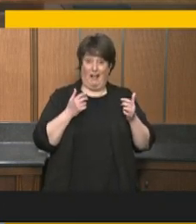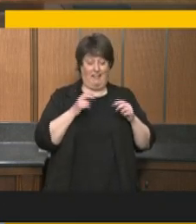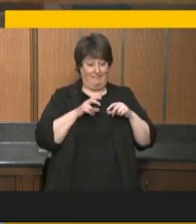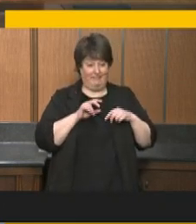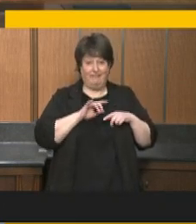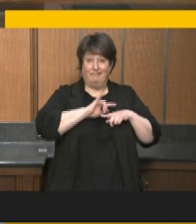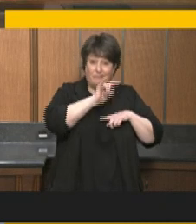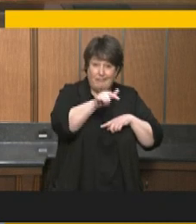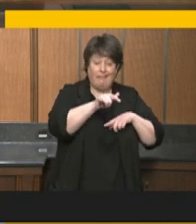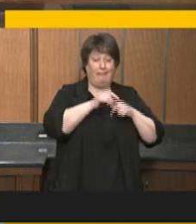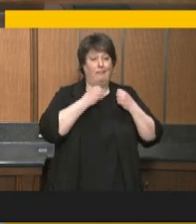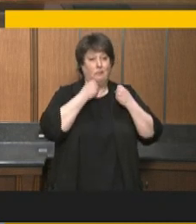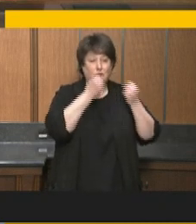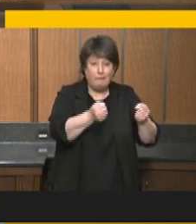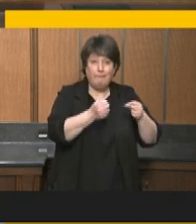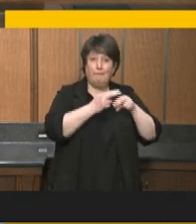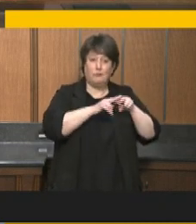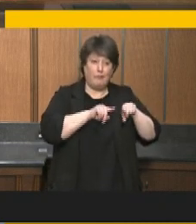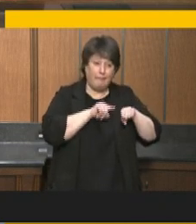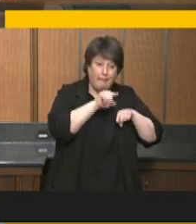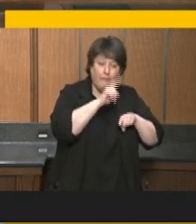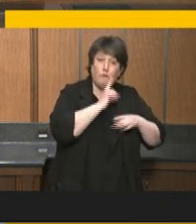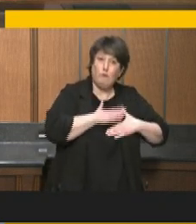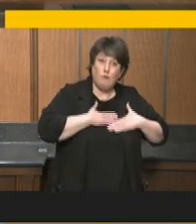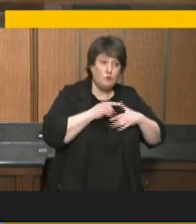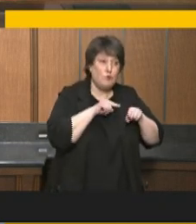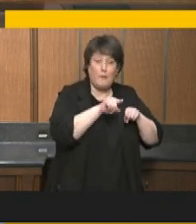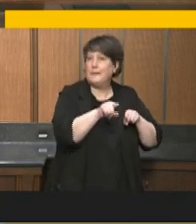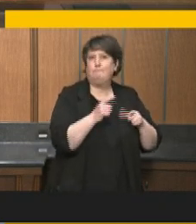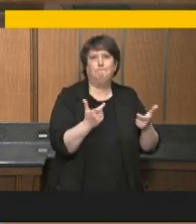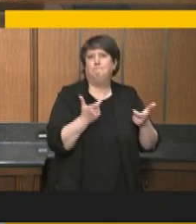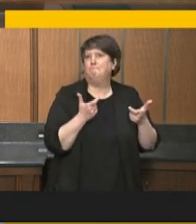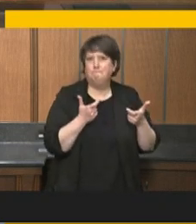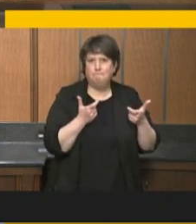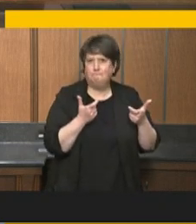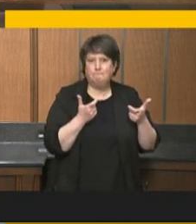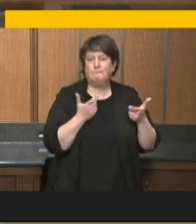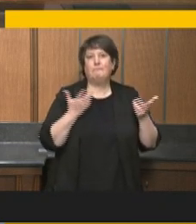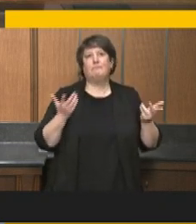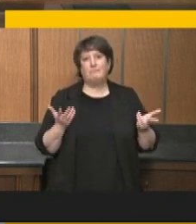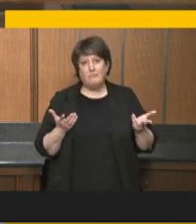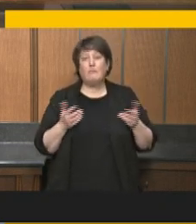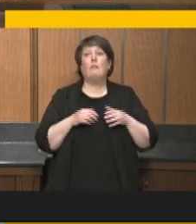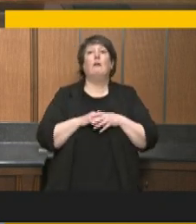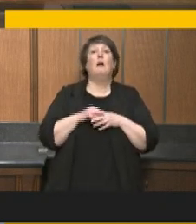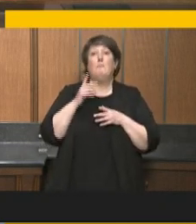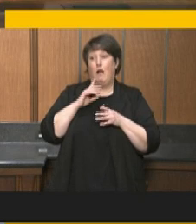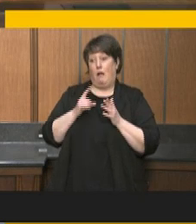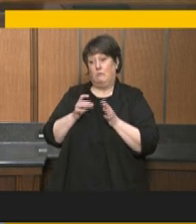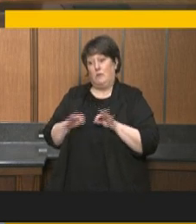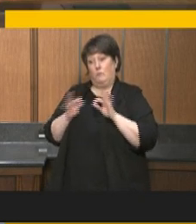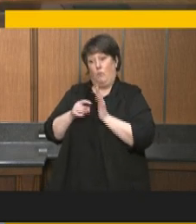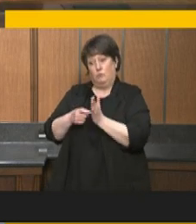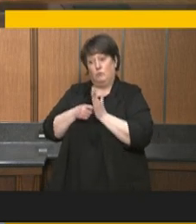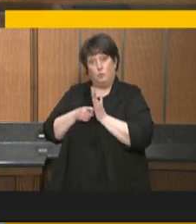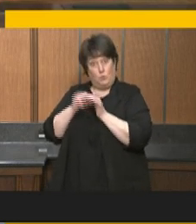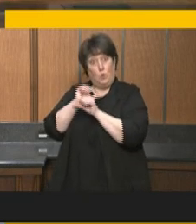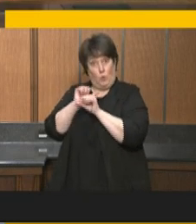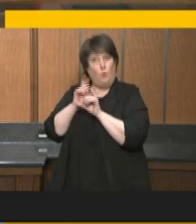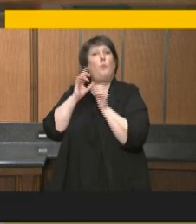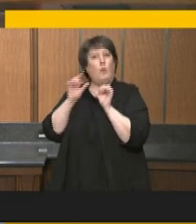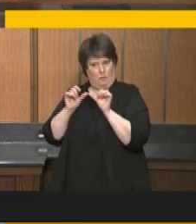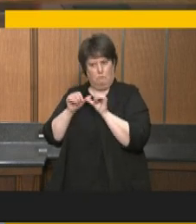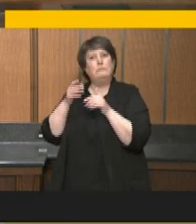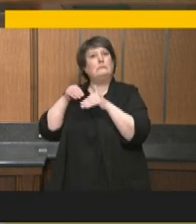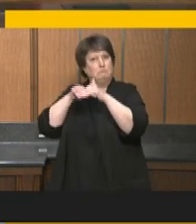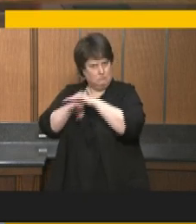United States for things like recreation and tourism. But essential travel will continue unimpeded.